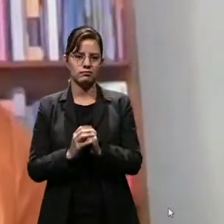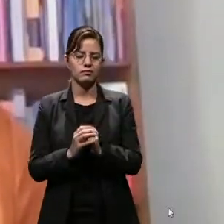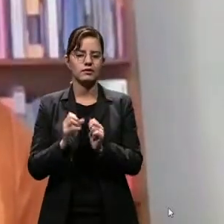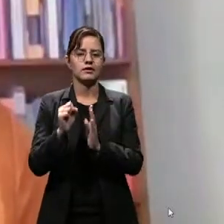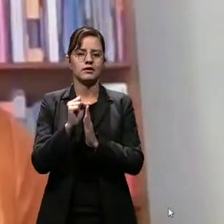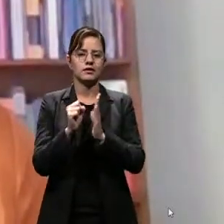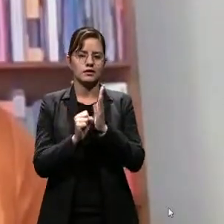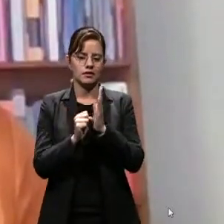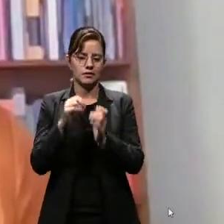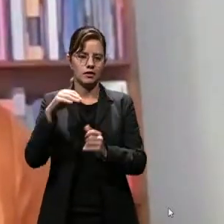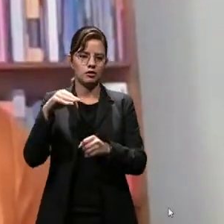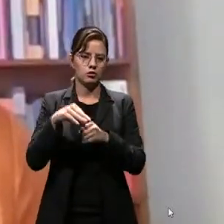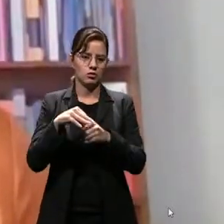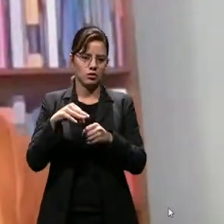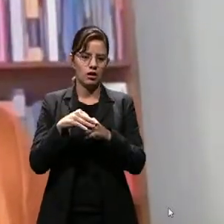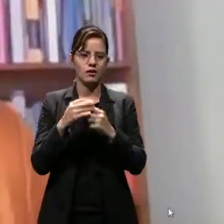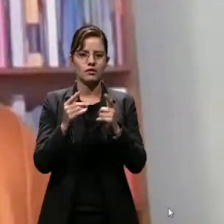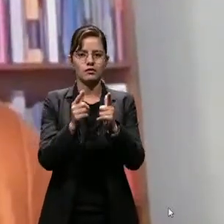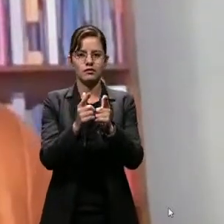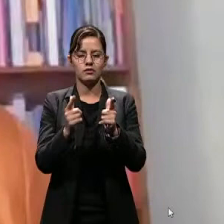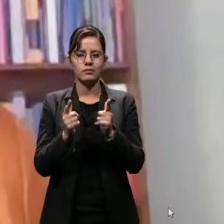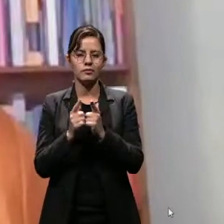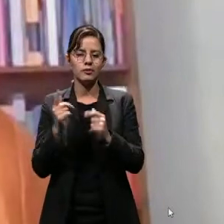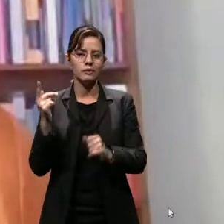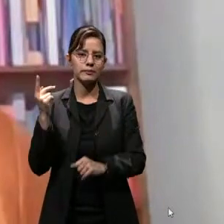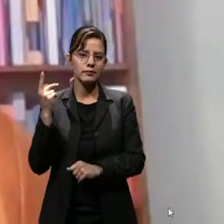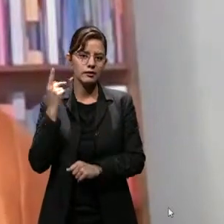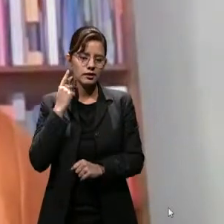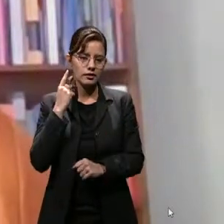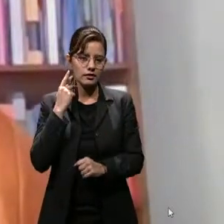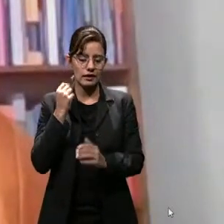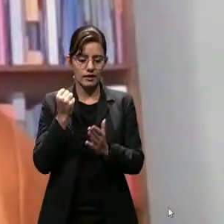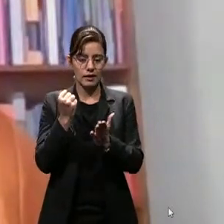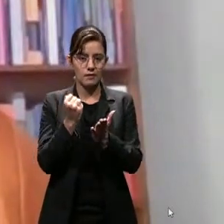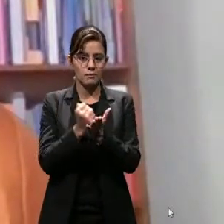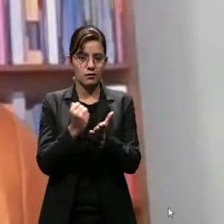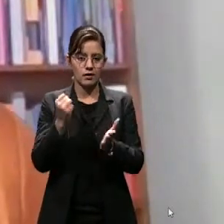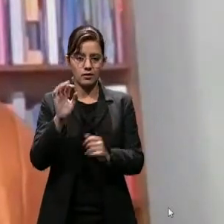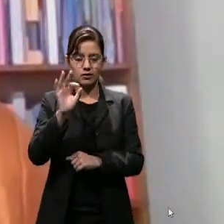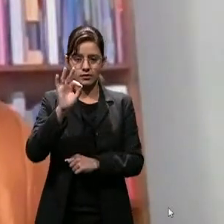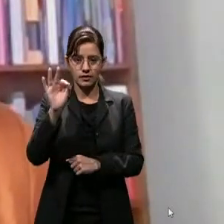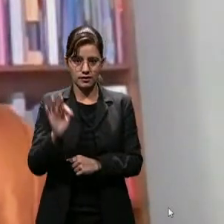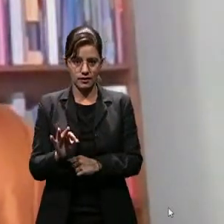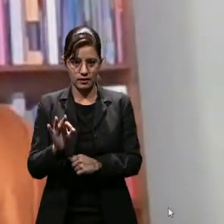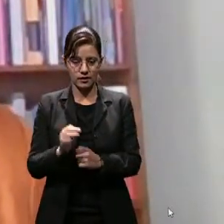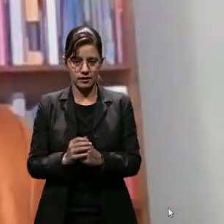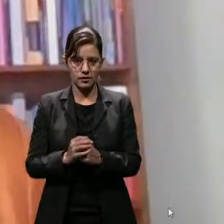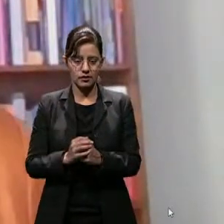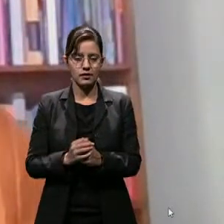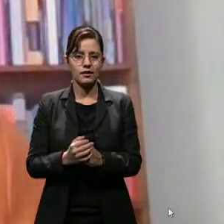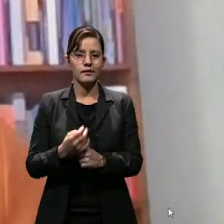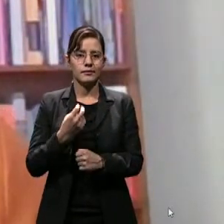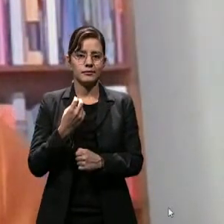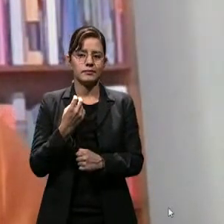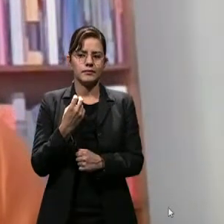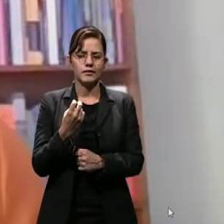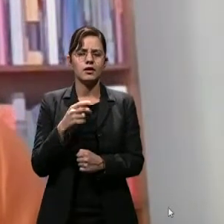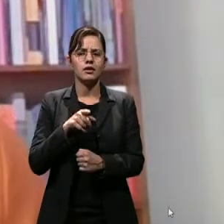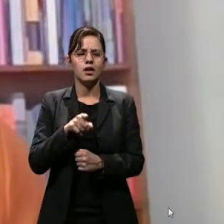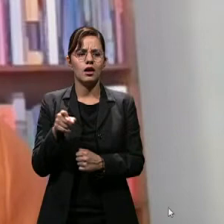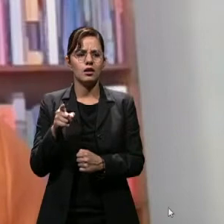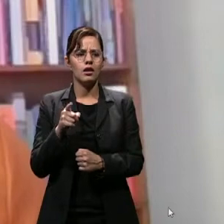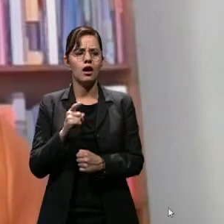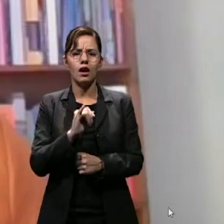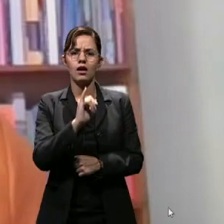So electoral systems and political parties, when they approved the quotas, were not